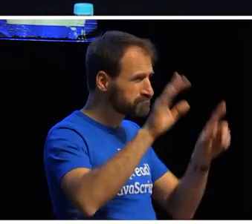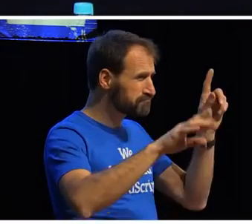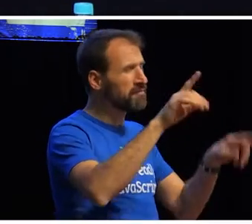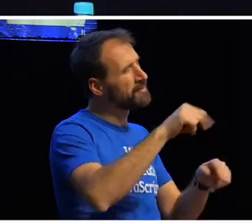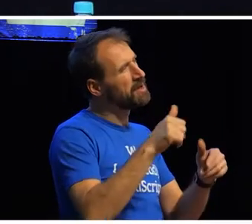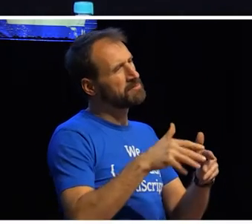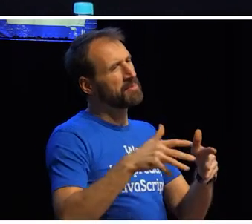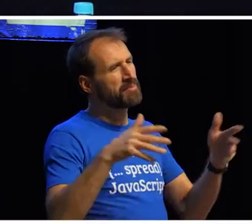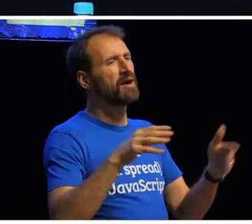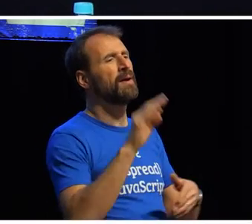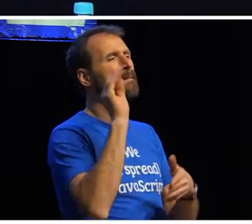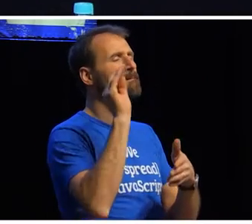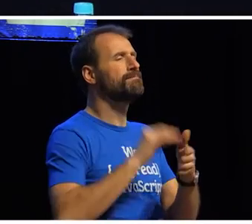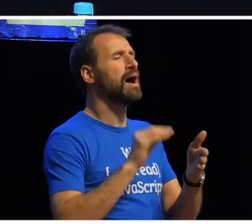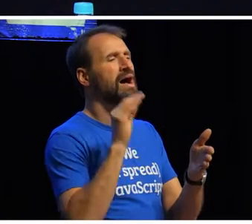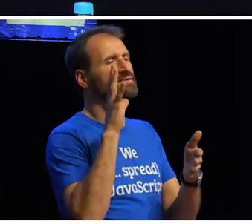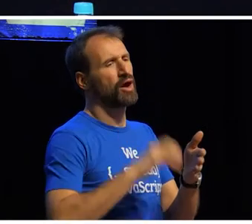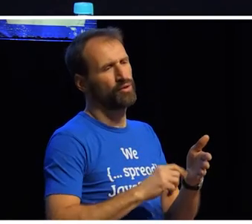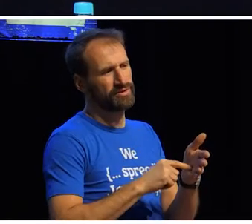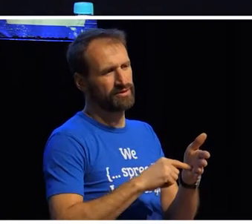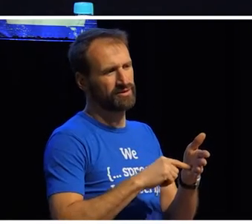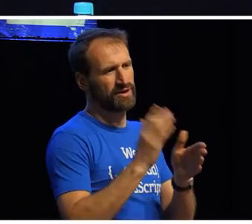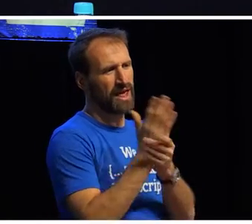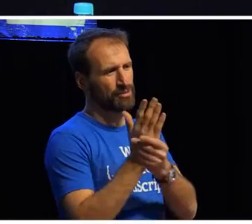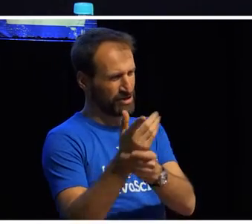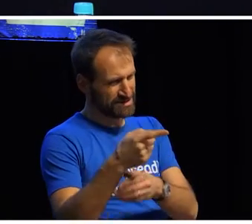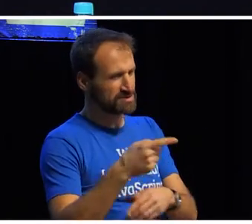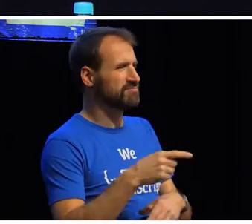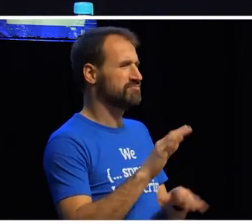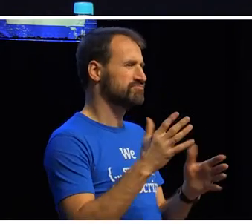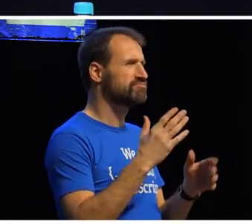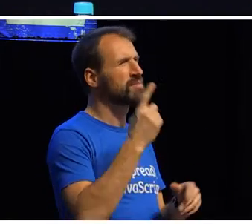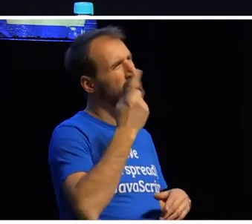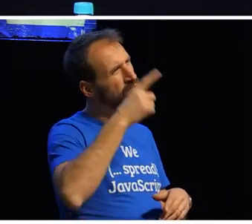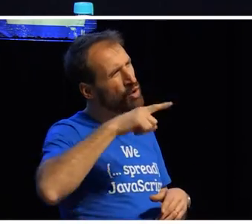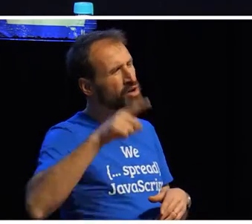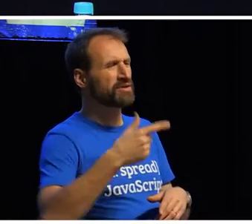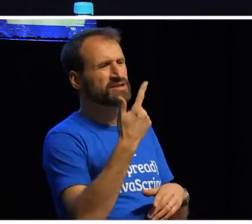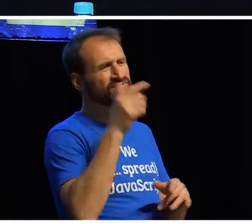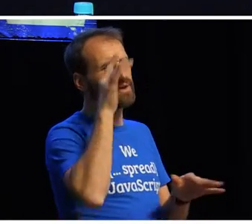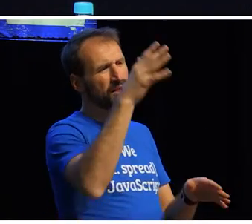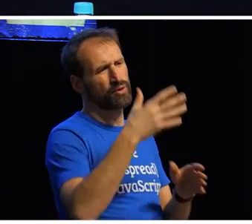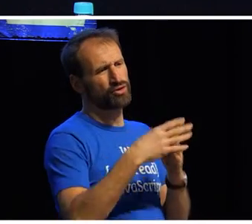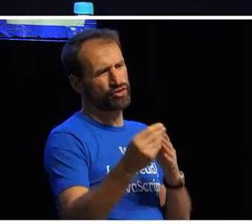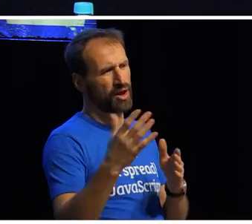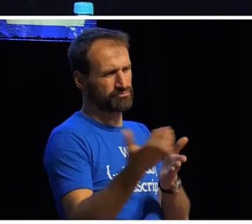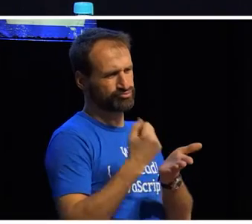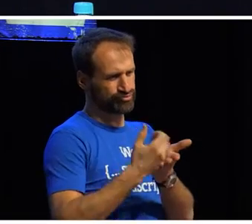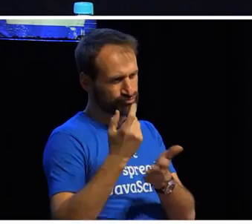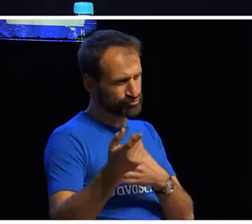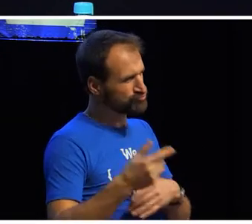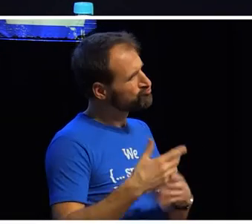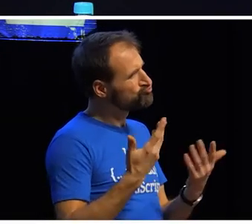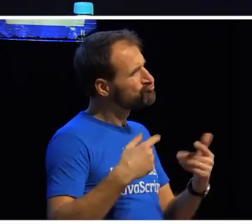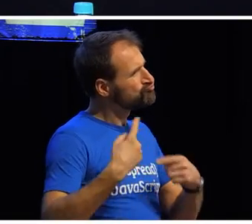markdown parsing libraries out there and it's it gets about two million downloads a month you know it's quite prevalent and we use it